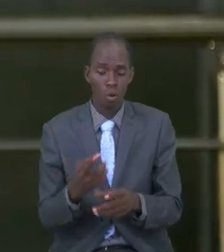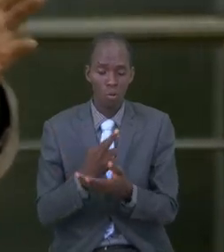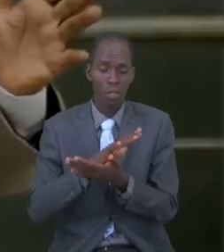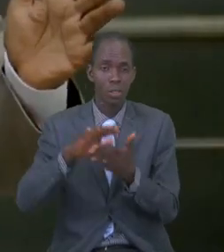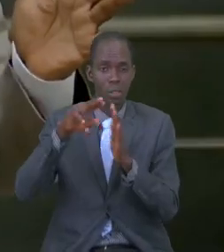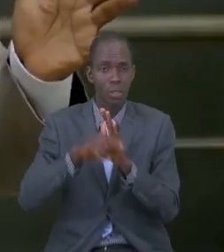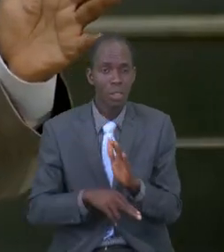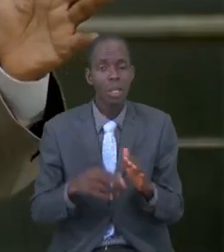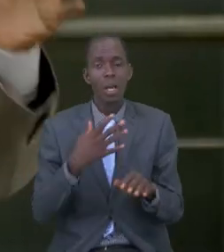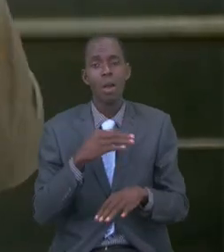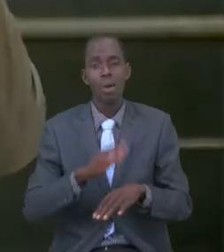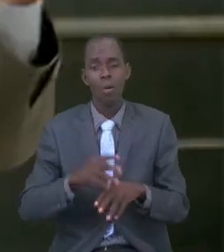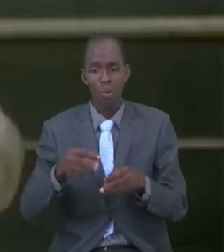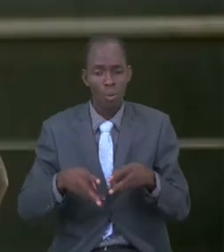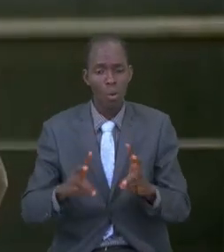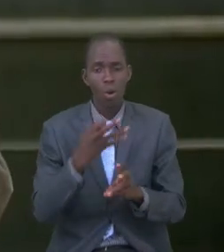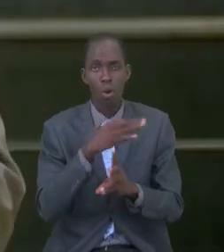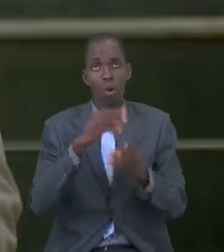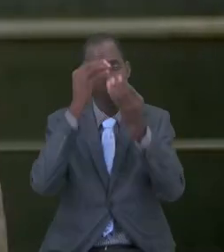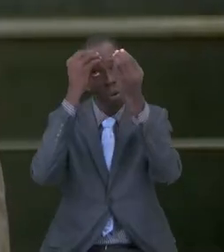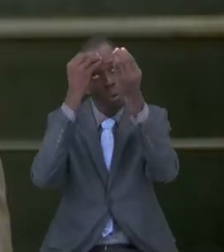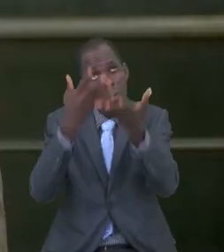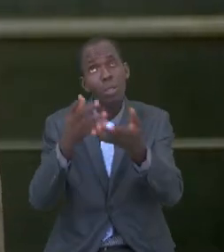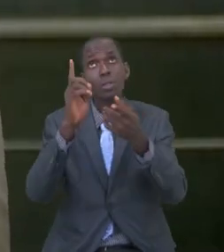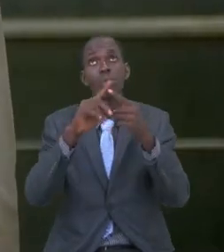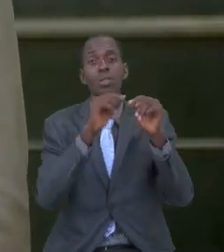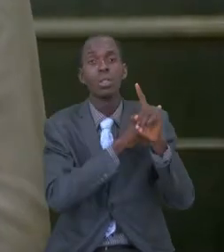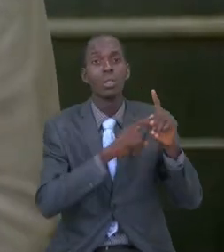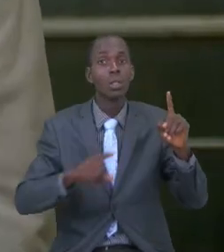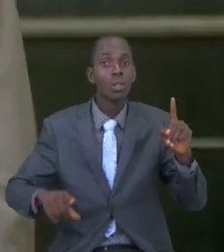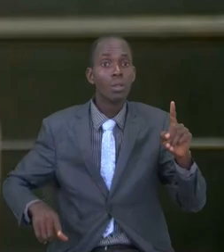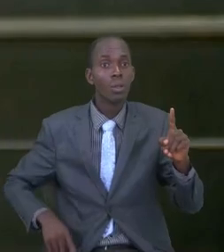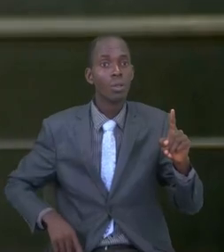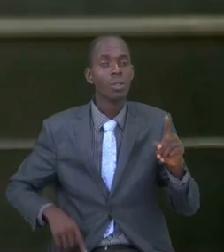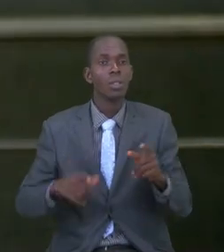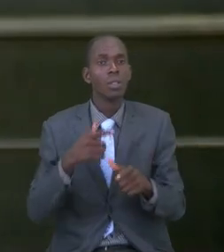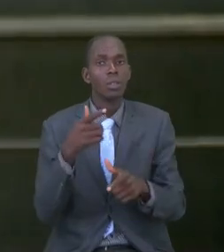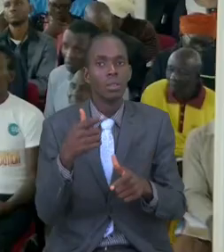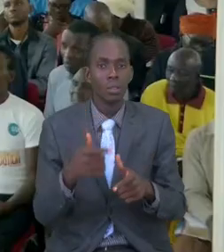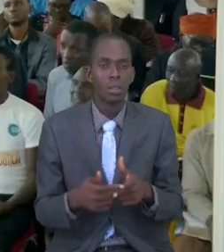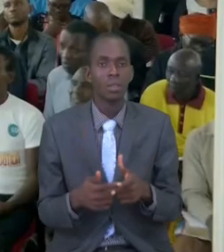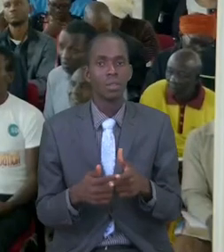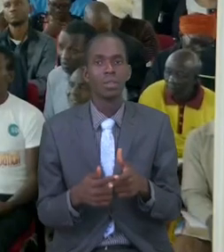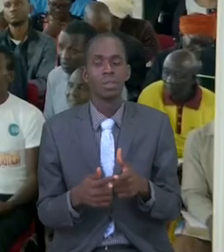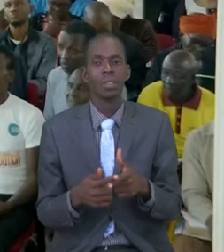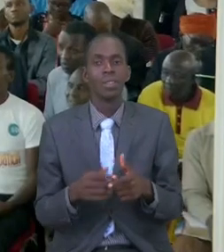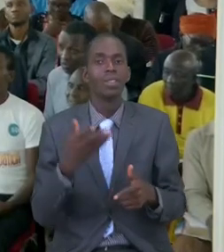righteousness and in the path of obedience to the Lord, nothing can touch your life. He is in the